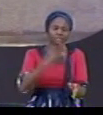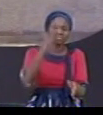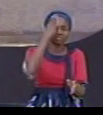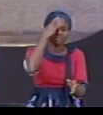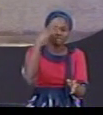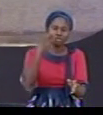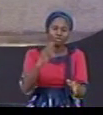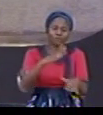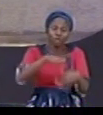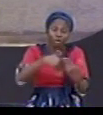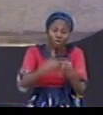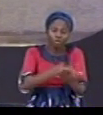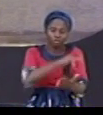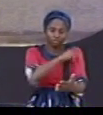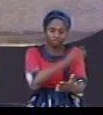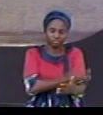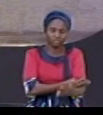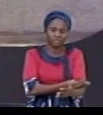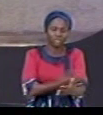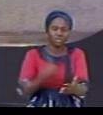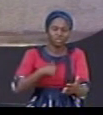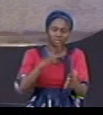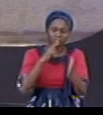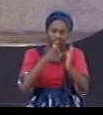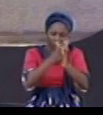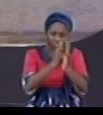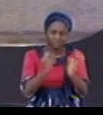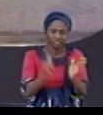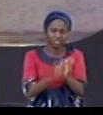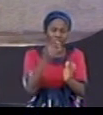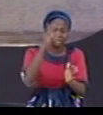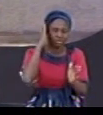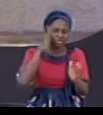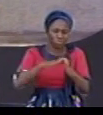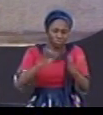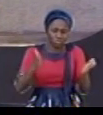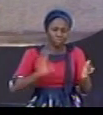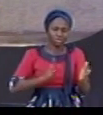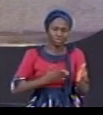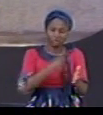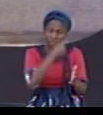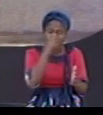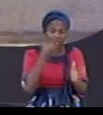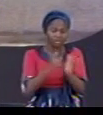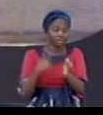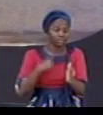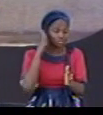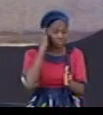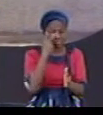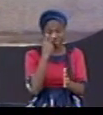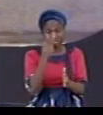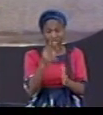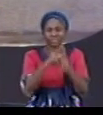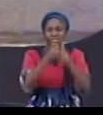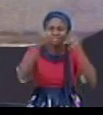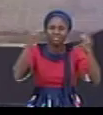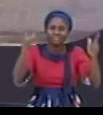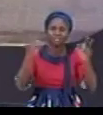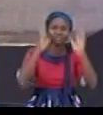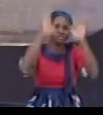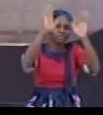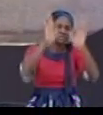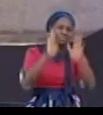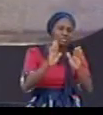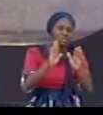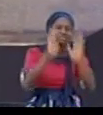the Almighty. We're asking, O Lord, you open our eyes that we'll behold great, wonderful,